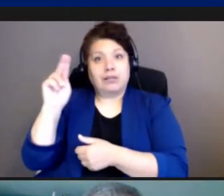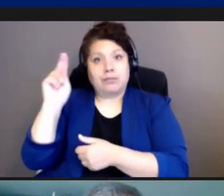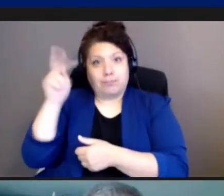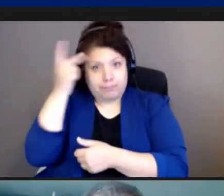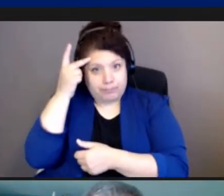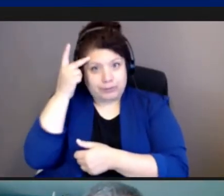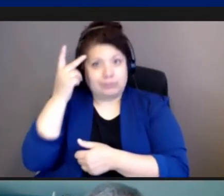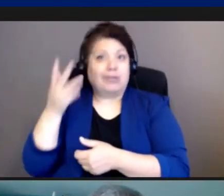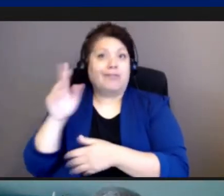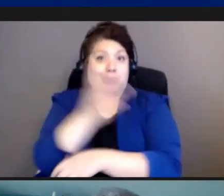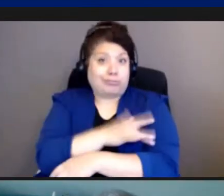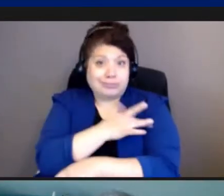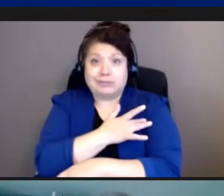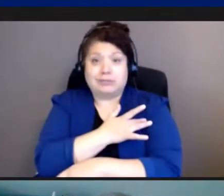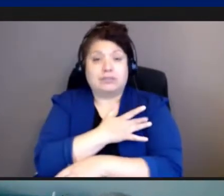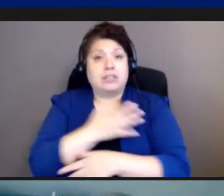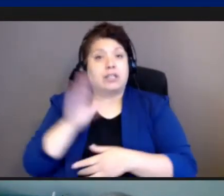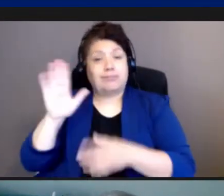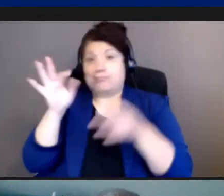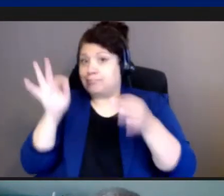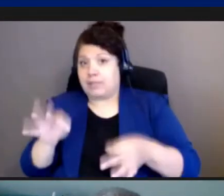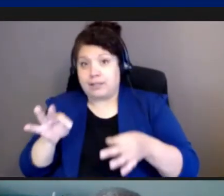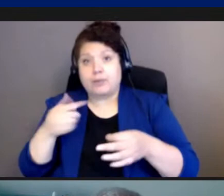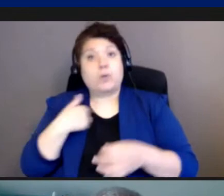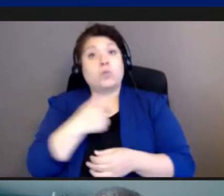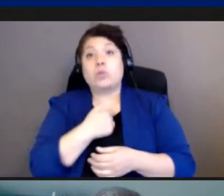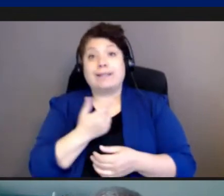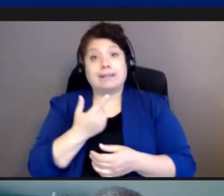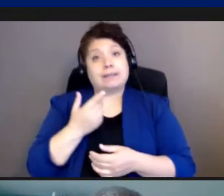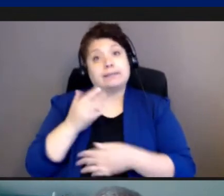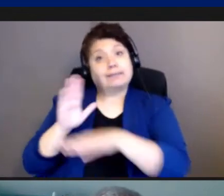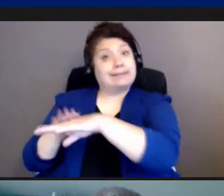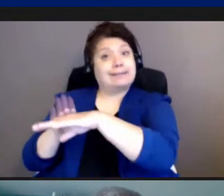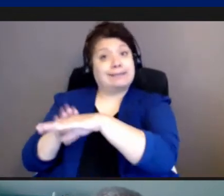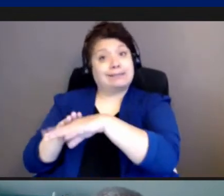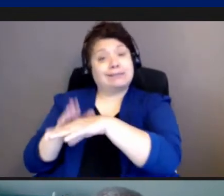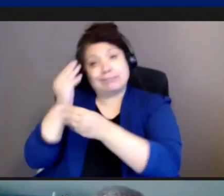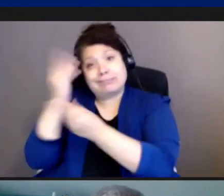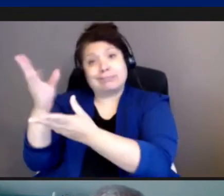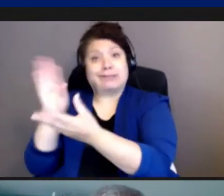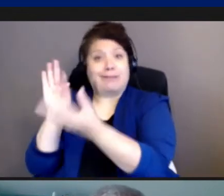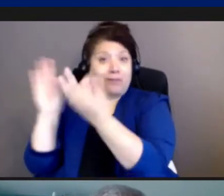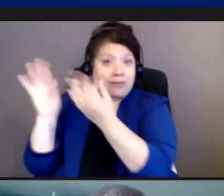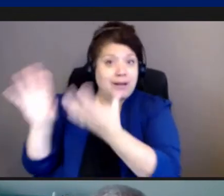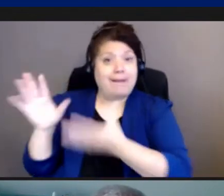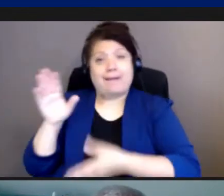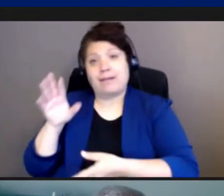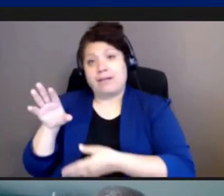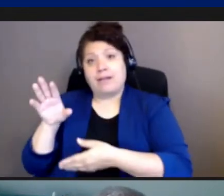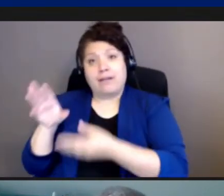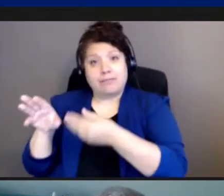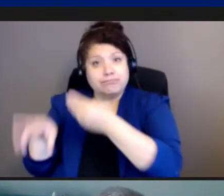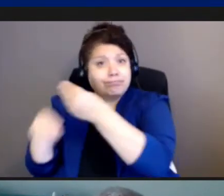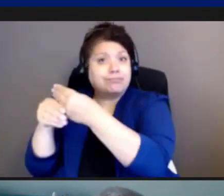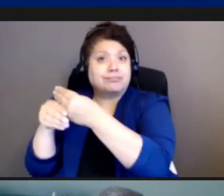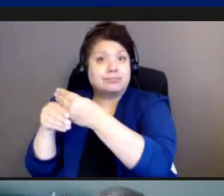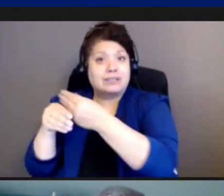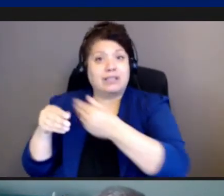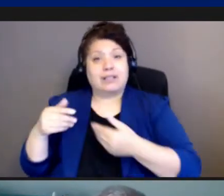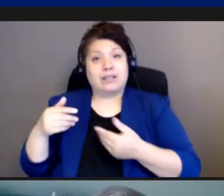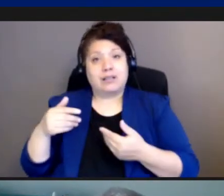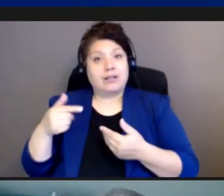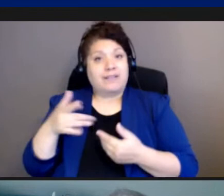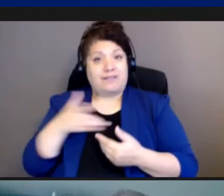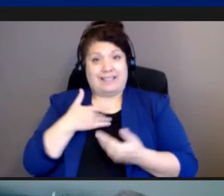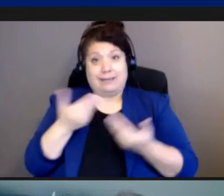certainly we will provide our advice. We think that there's still an opportunity here for